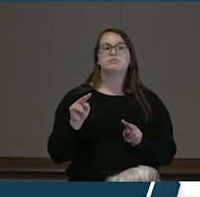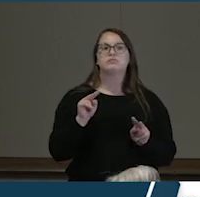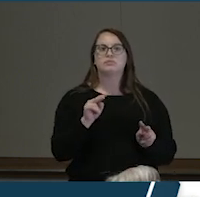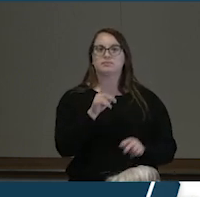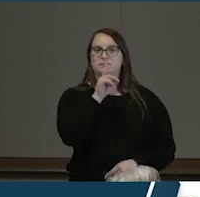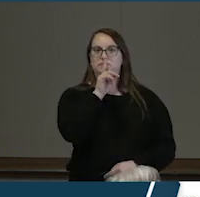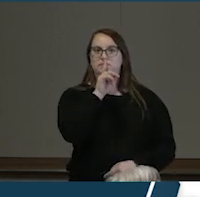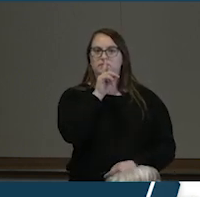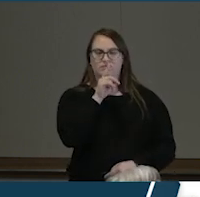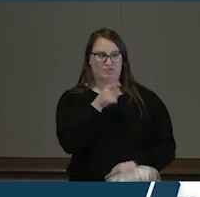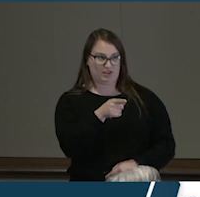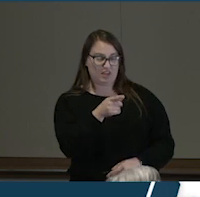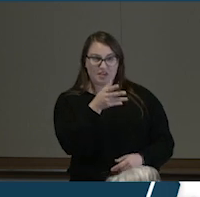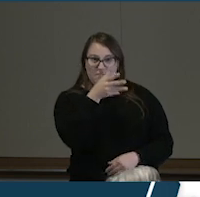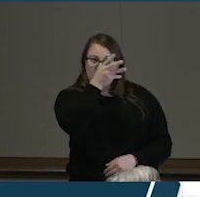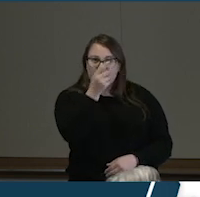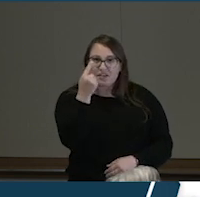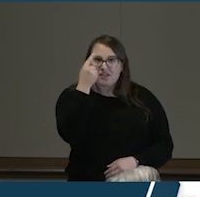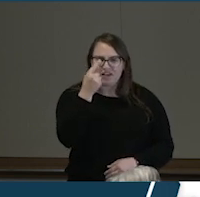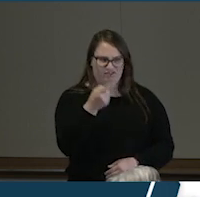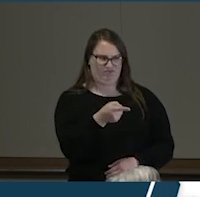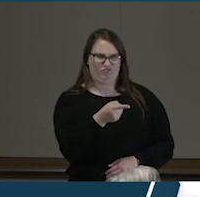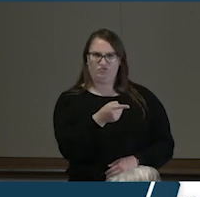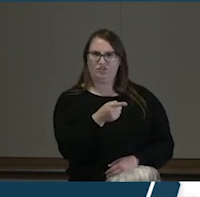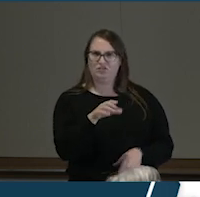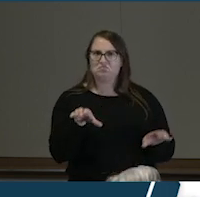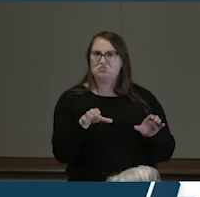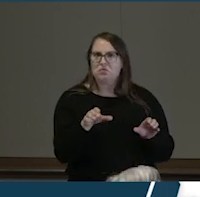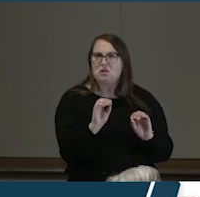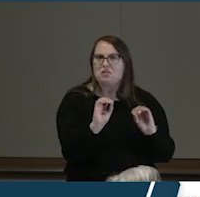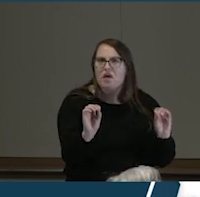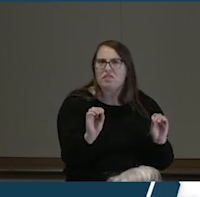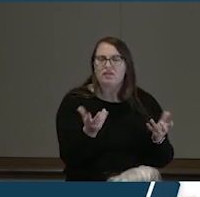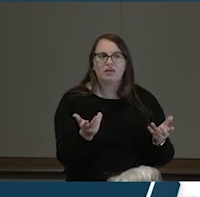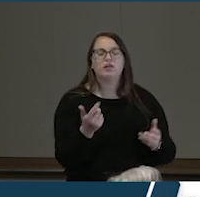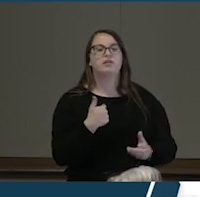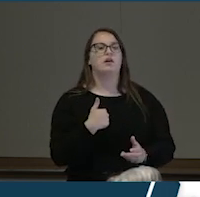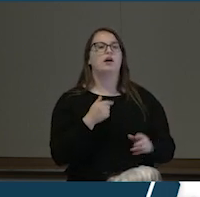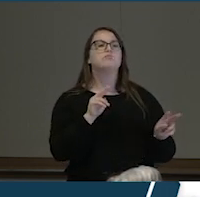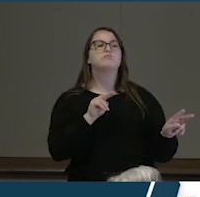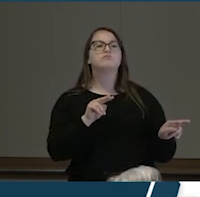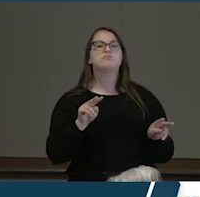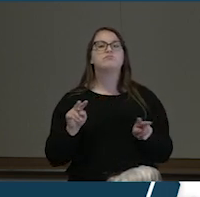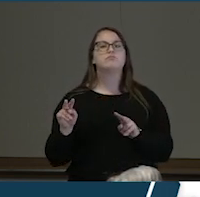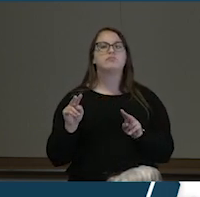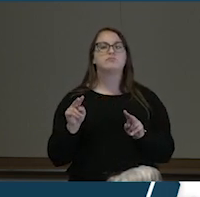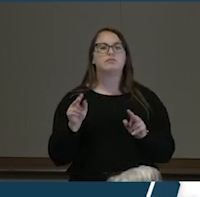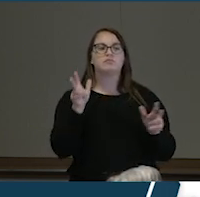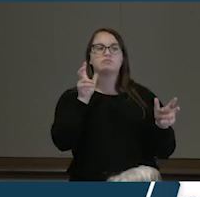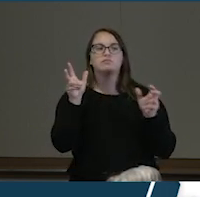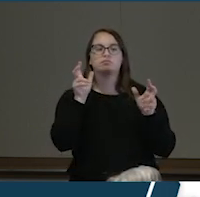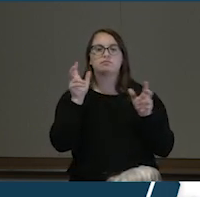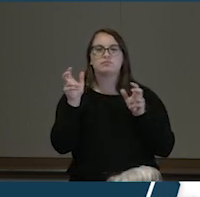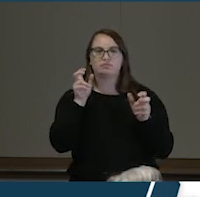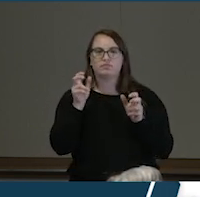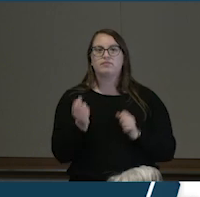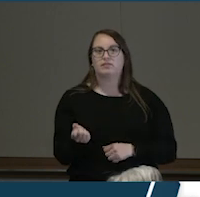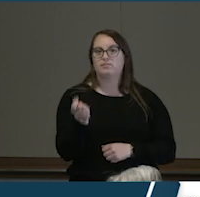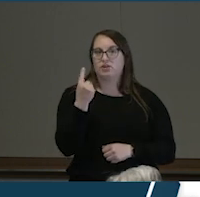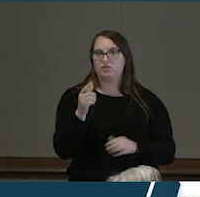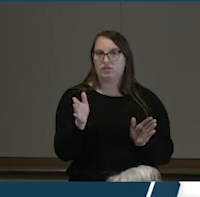do anything? I brought her here. What is she doing? I'm reading the room. I'm trying to figure out who's in